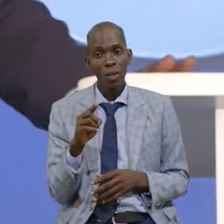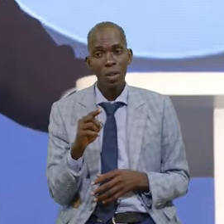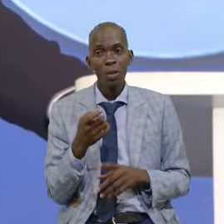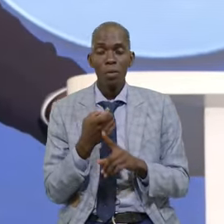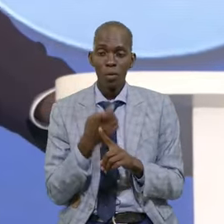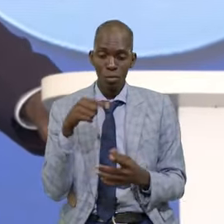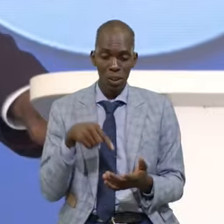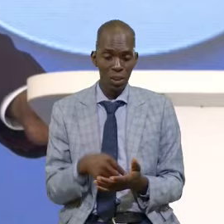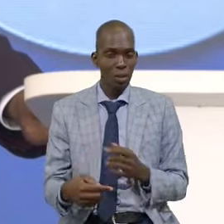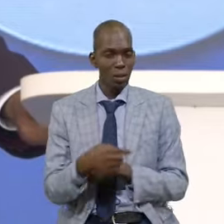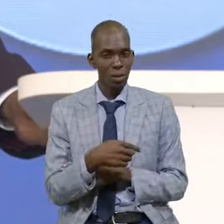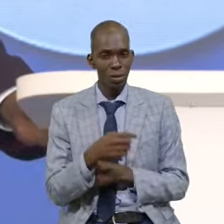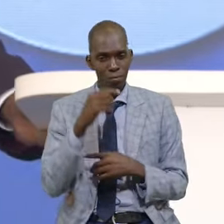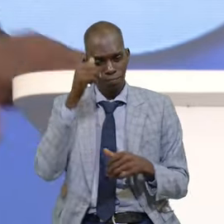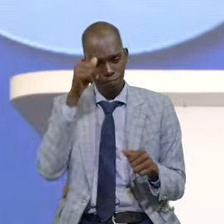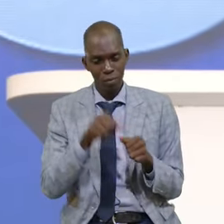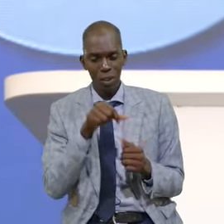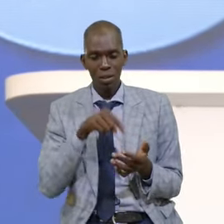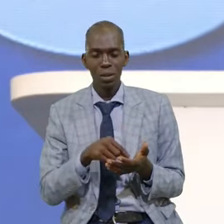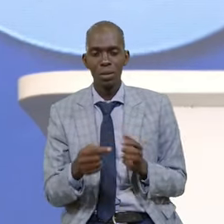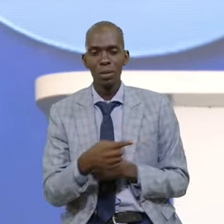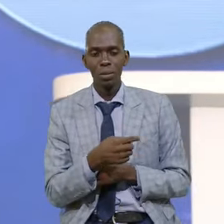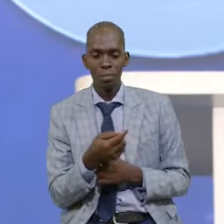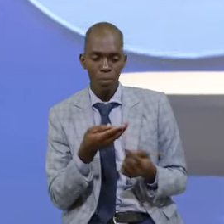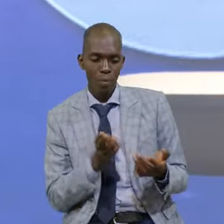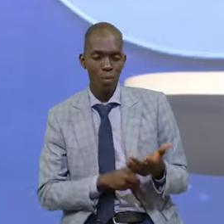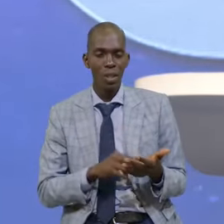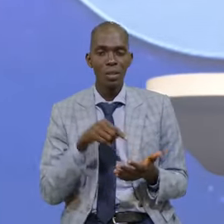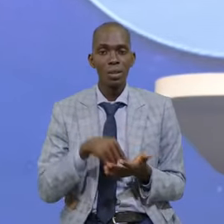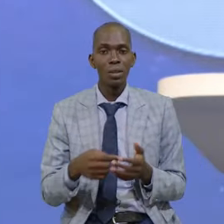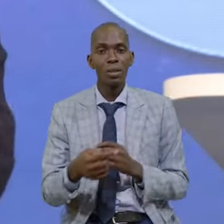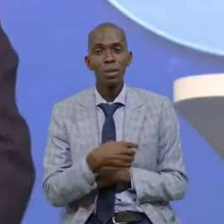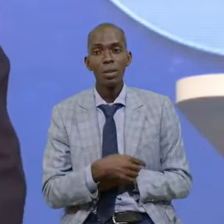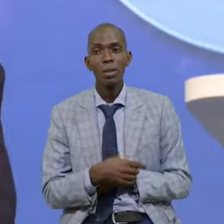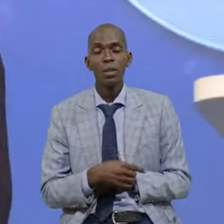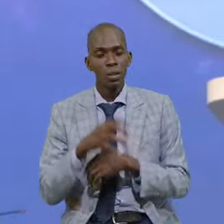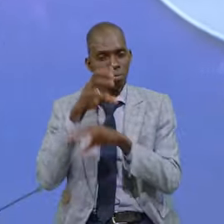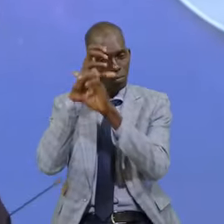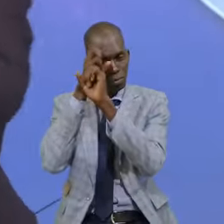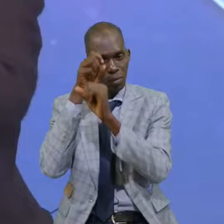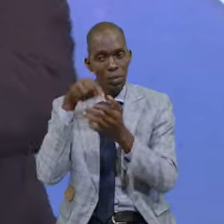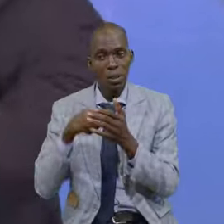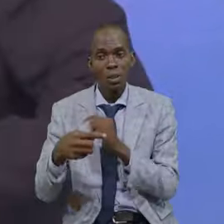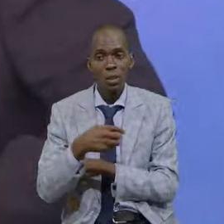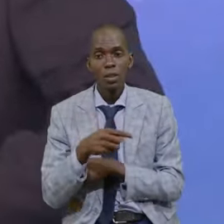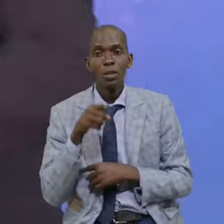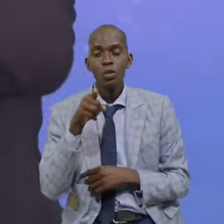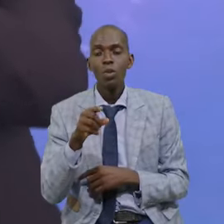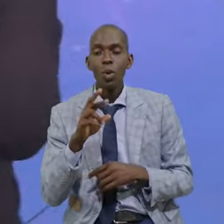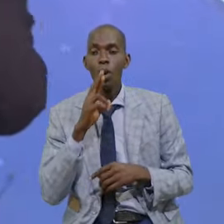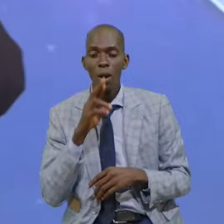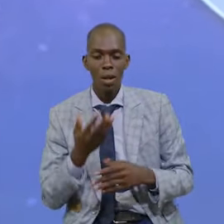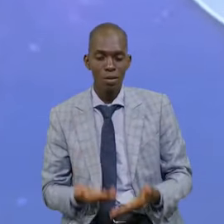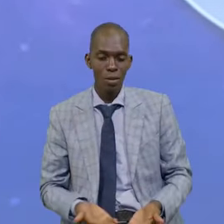the day. Write the day. You are lifted above yourself. Wherever you have